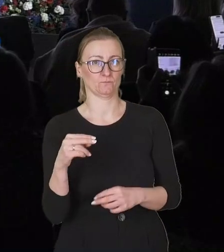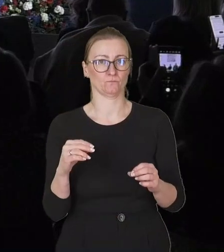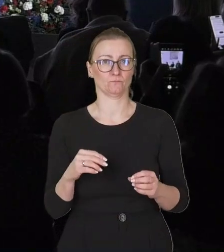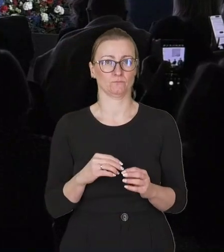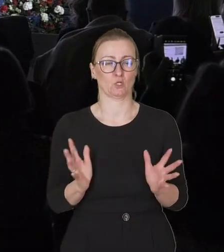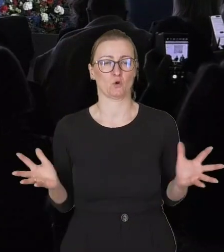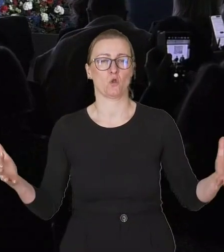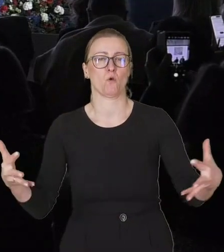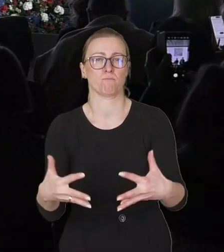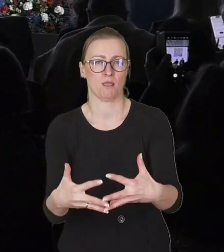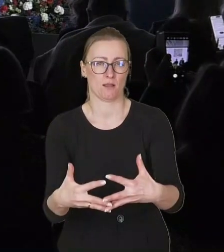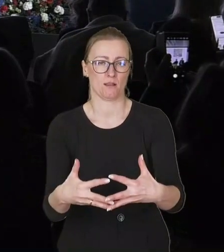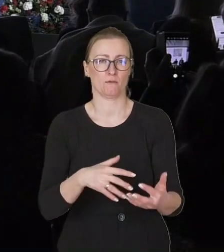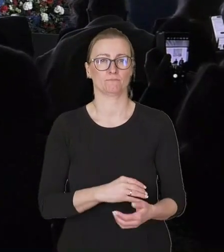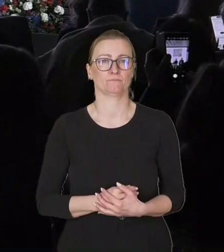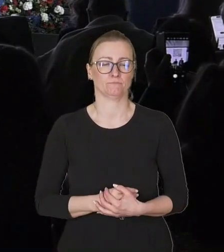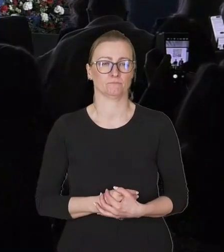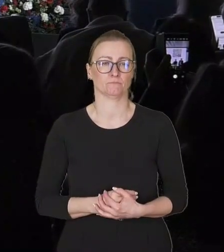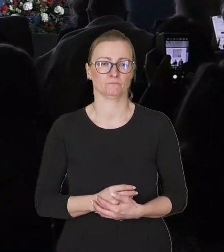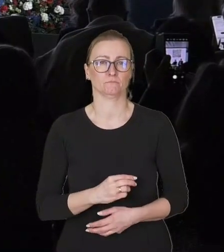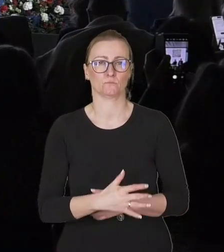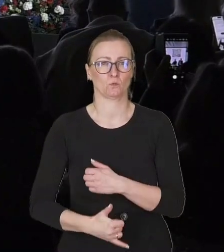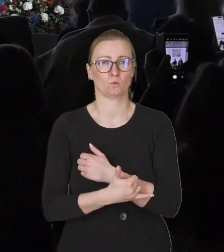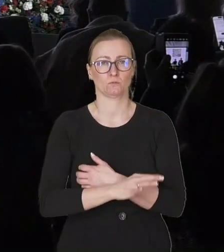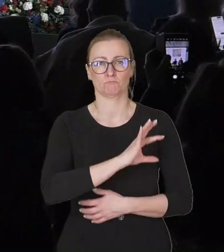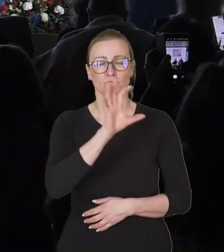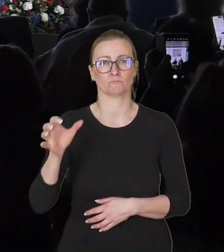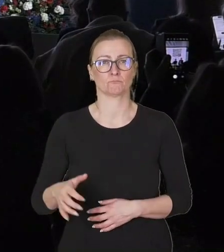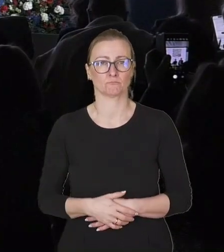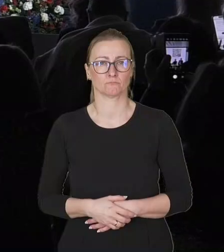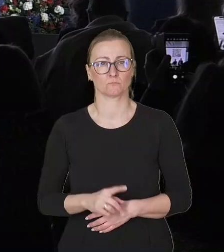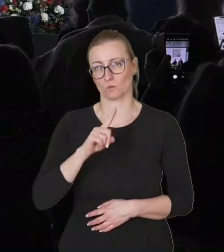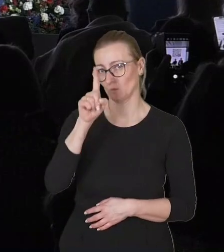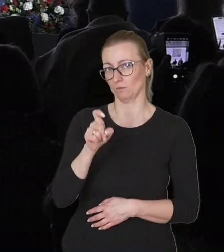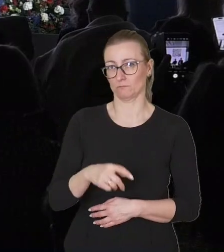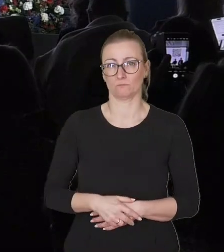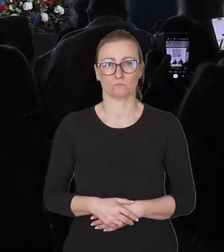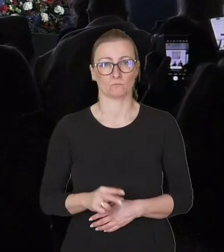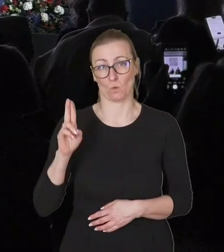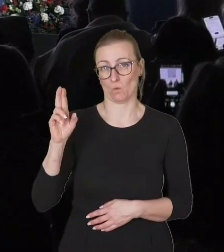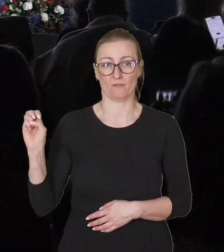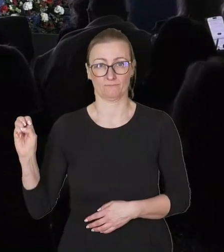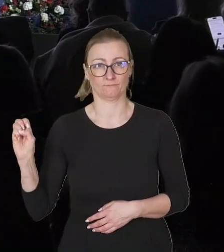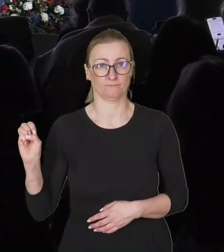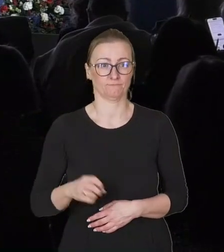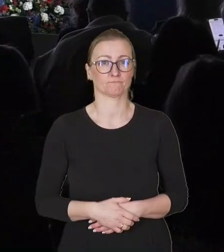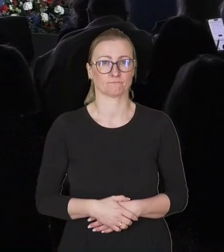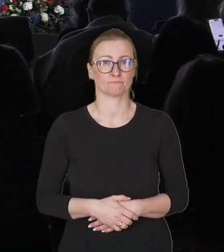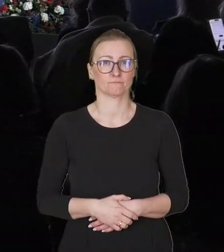obviously, is: does the EU still need the cohesion policy in the area of the global challenges?